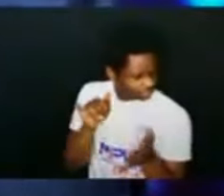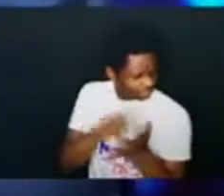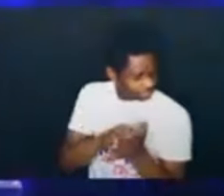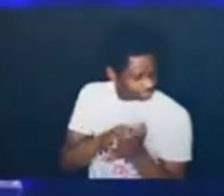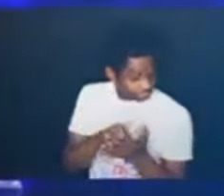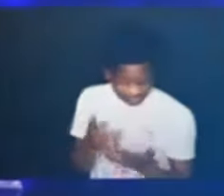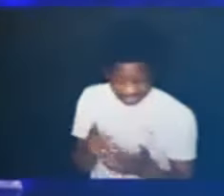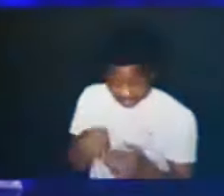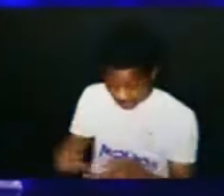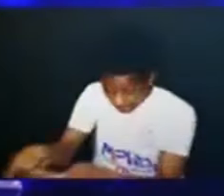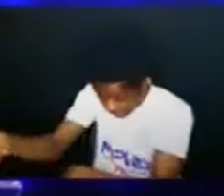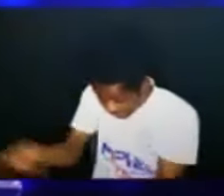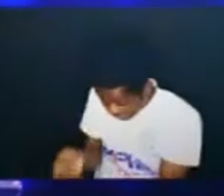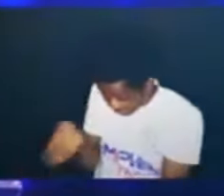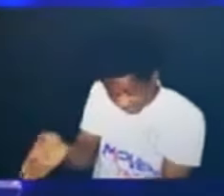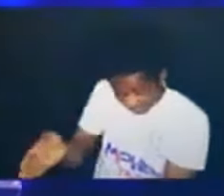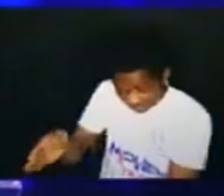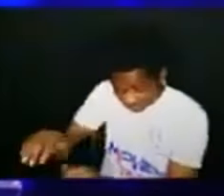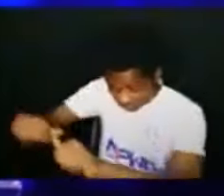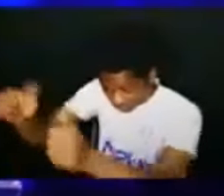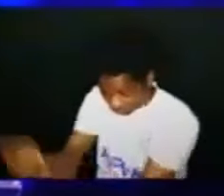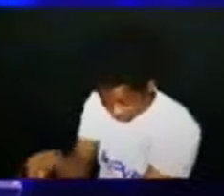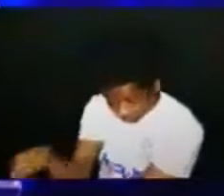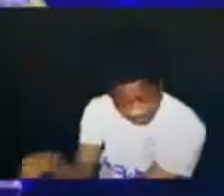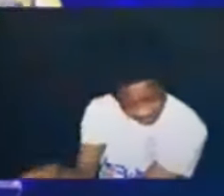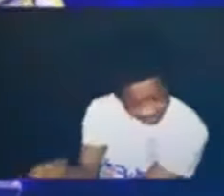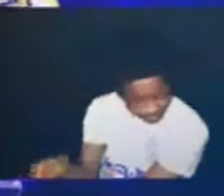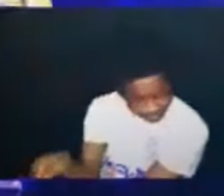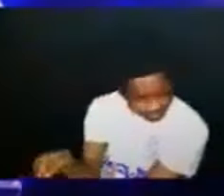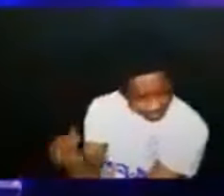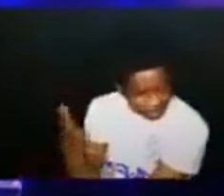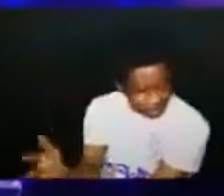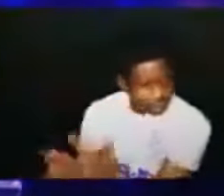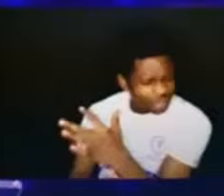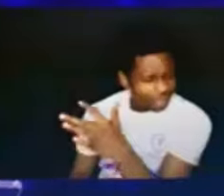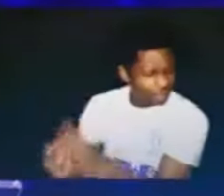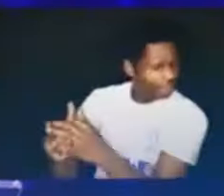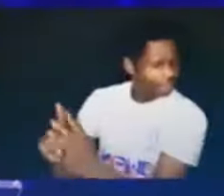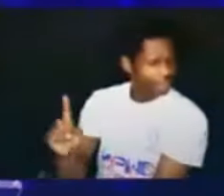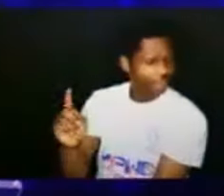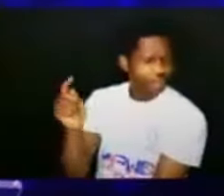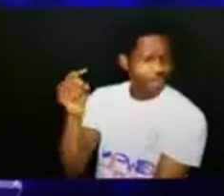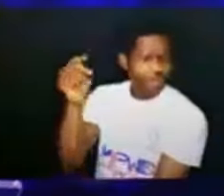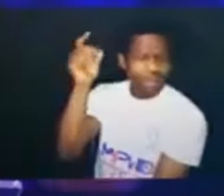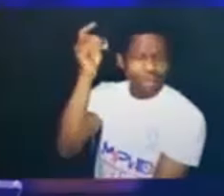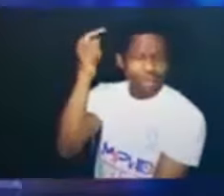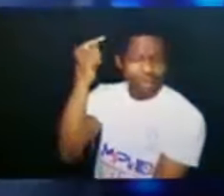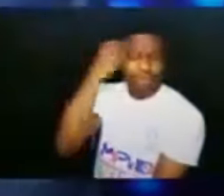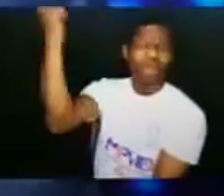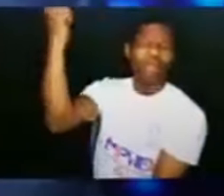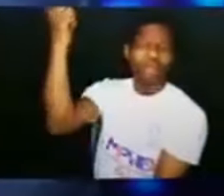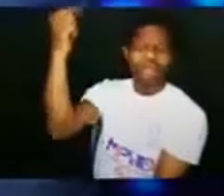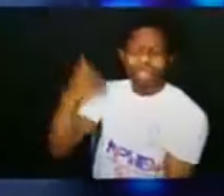that at the altar wo afori mu tia nanim ho you it may come to your consciousness that someone has something against you.